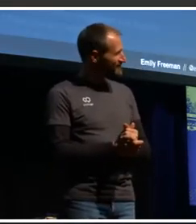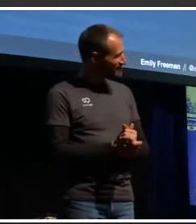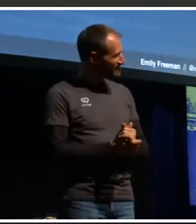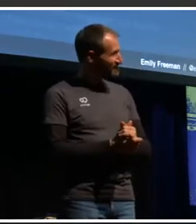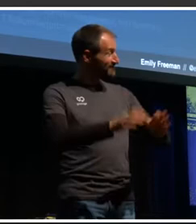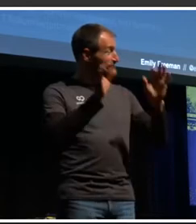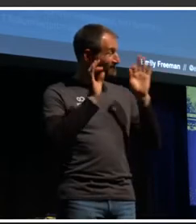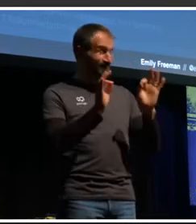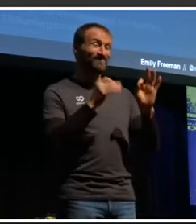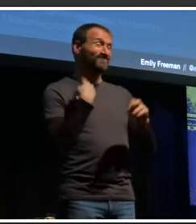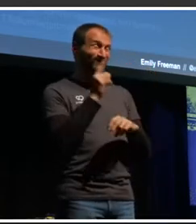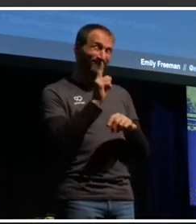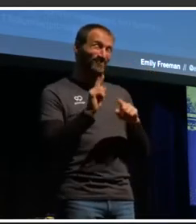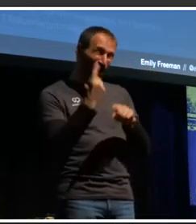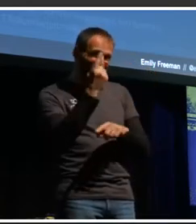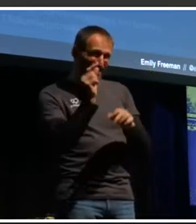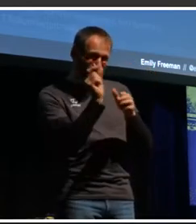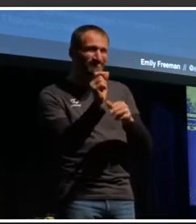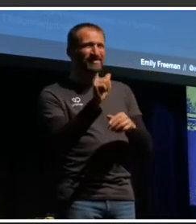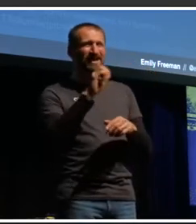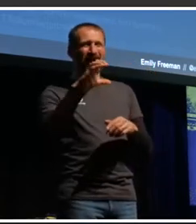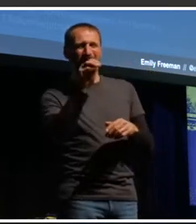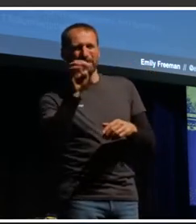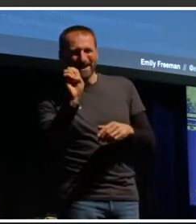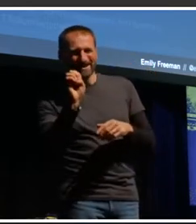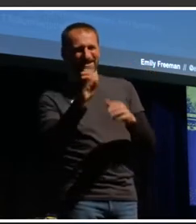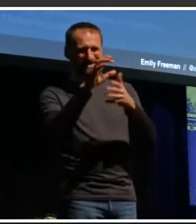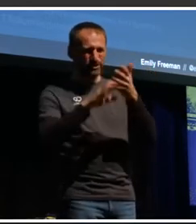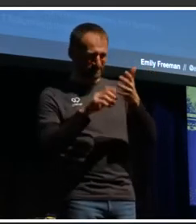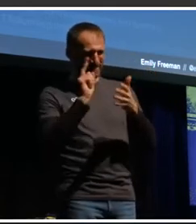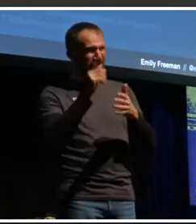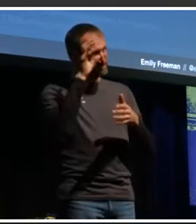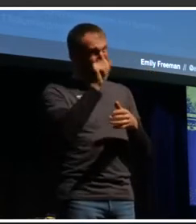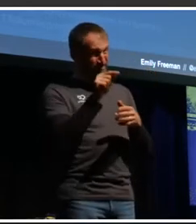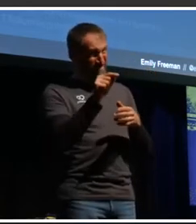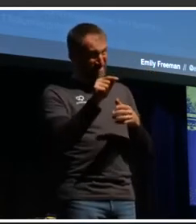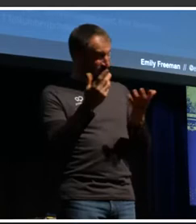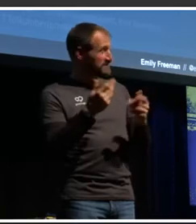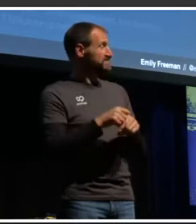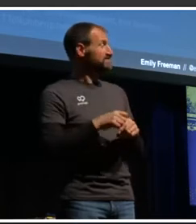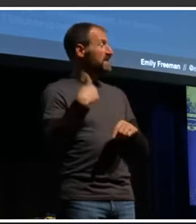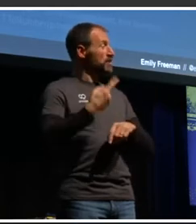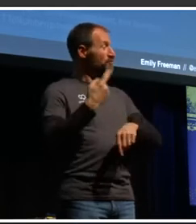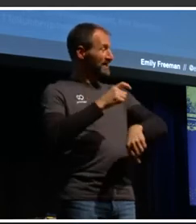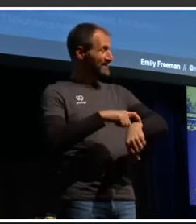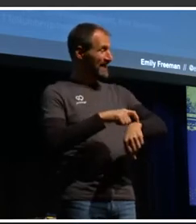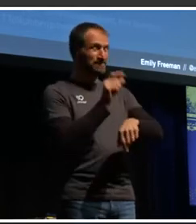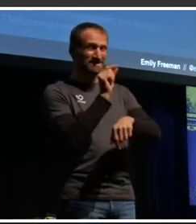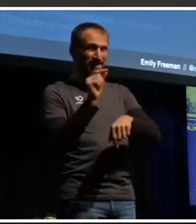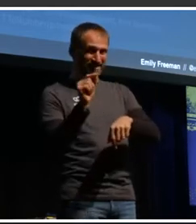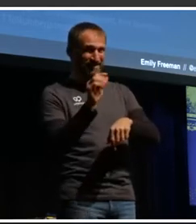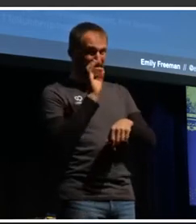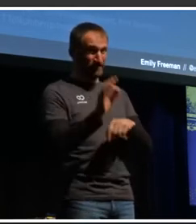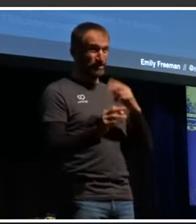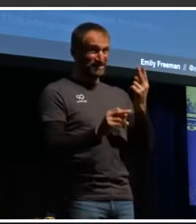We actually have to travel to another part of ECMAScript to find the answer to this quirky one. The runtime semantics for the plus operator utilize the